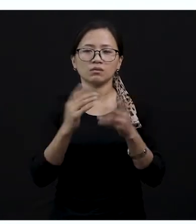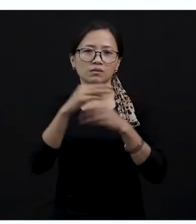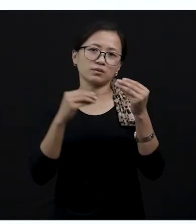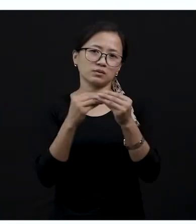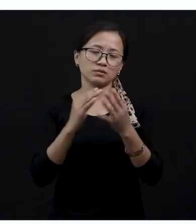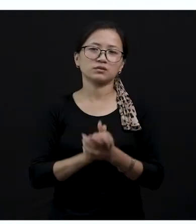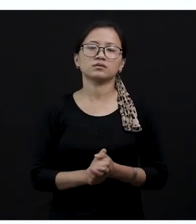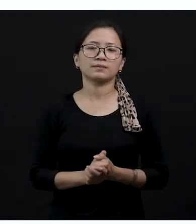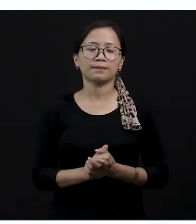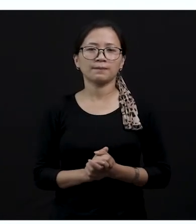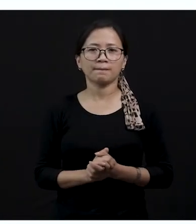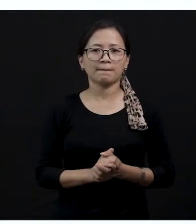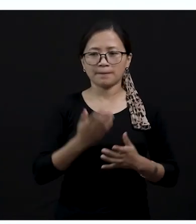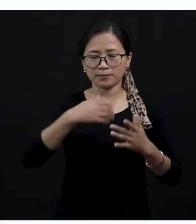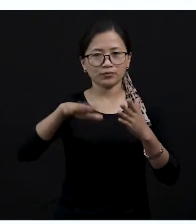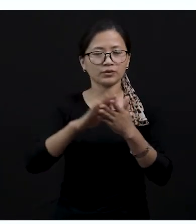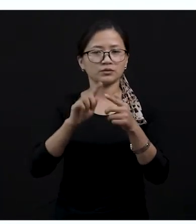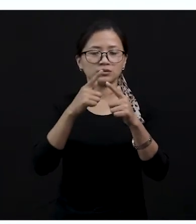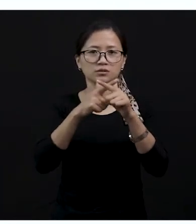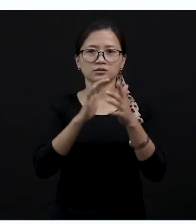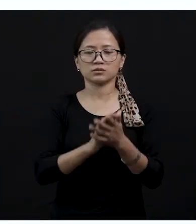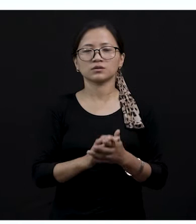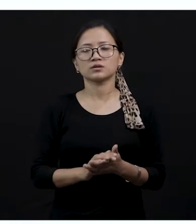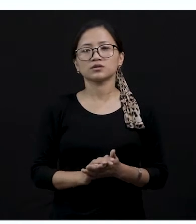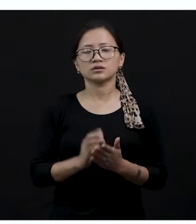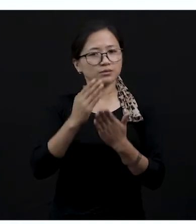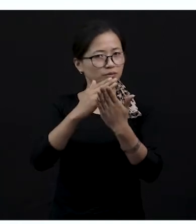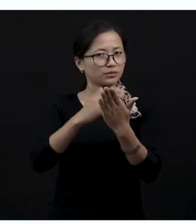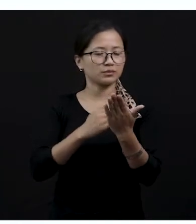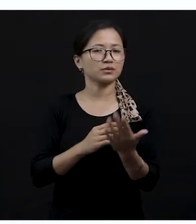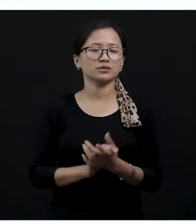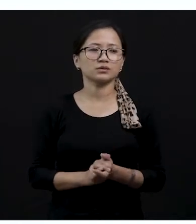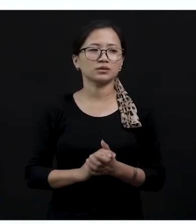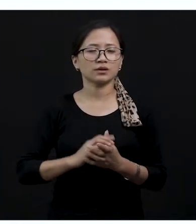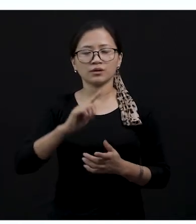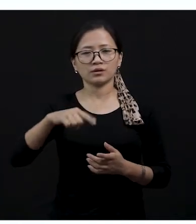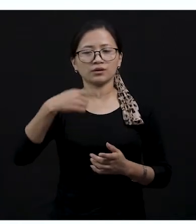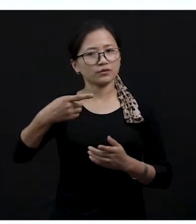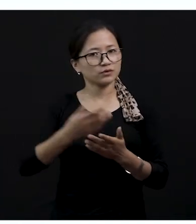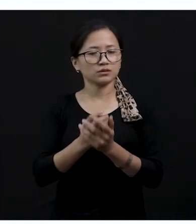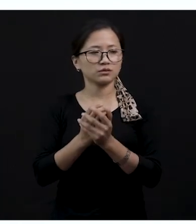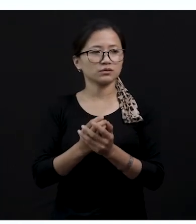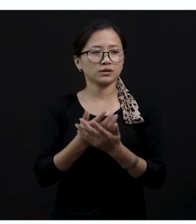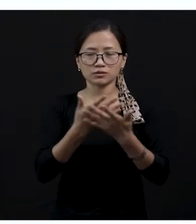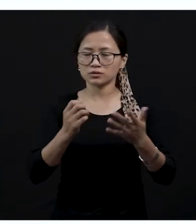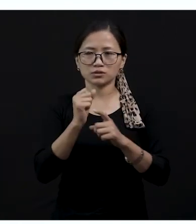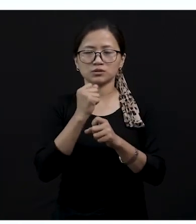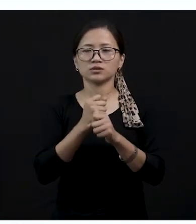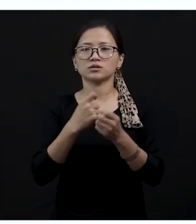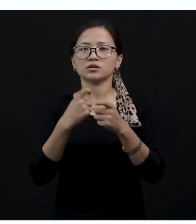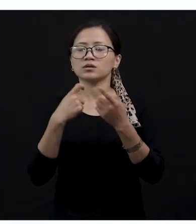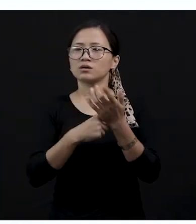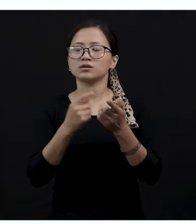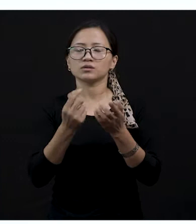And after that, we'll go into the exercise portion. Now, from the first line, everything crumbled, the sky was